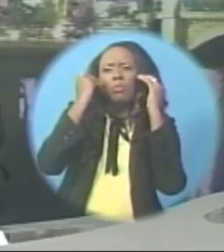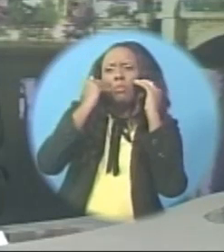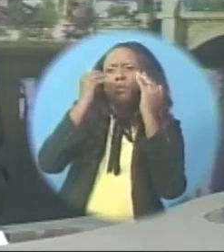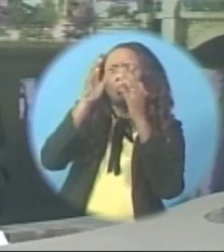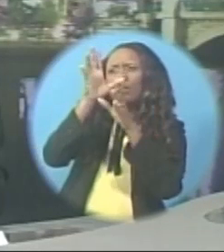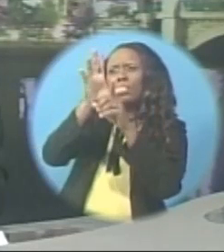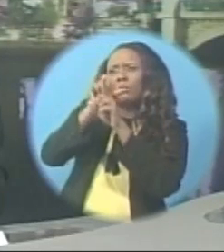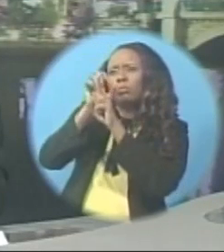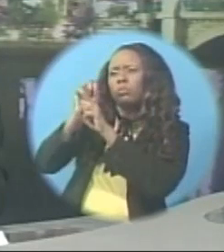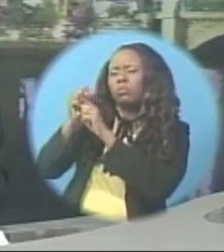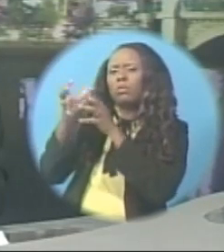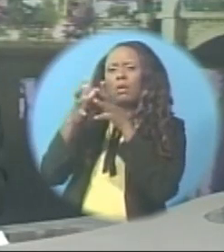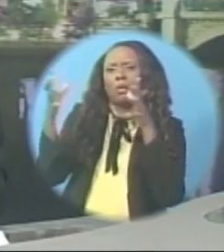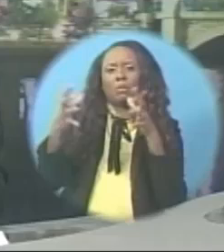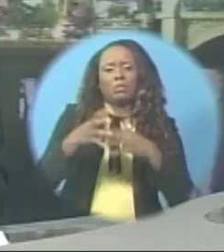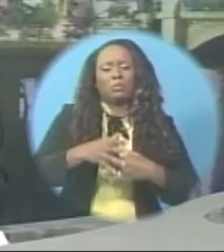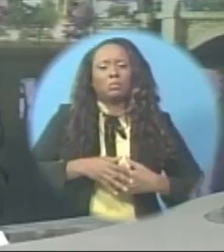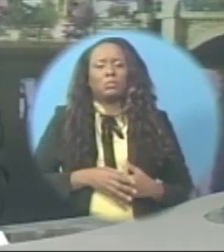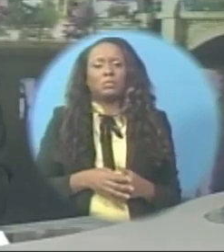with academics.